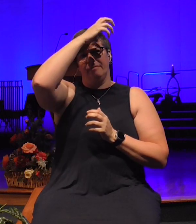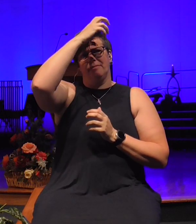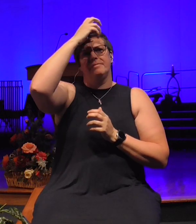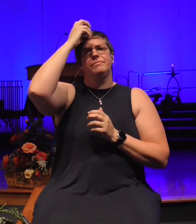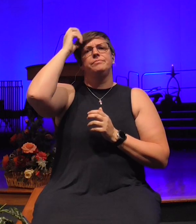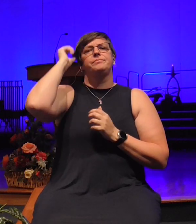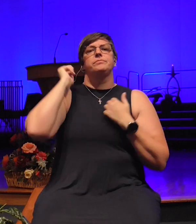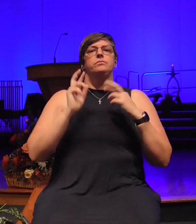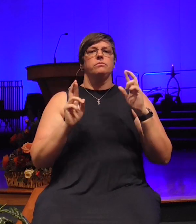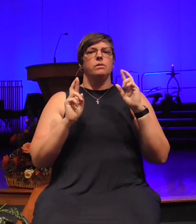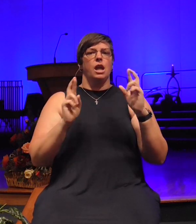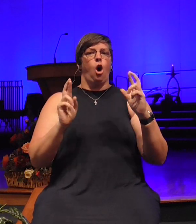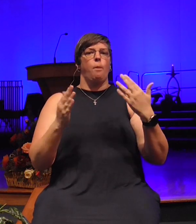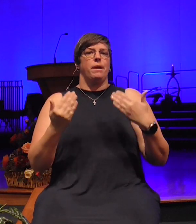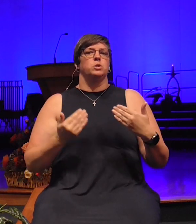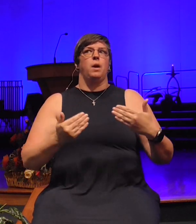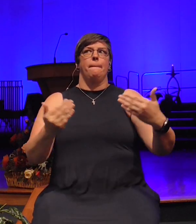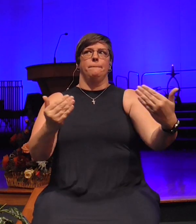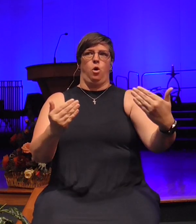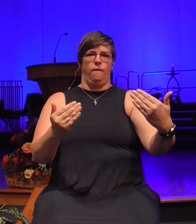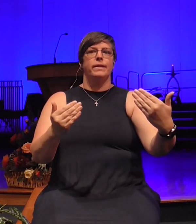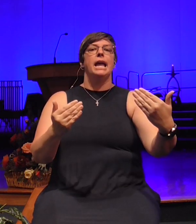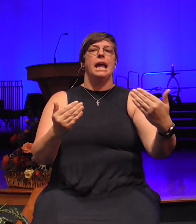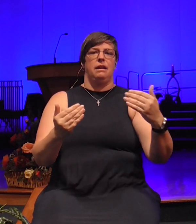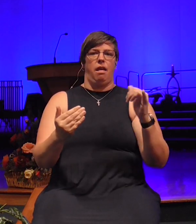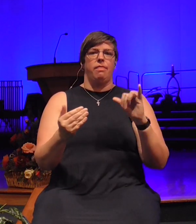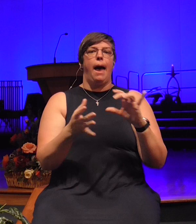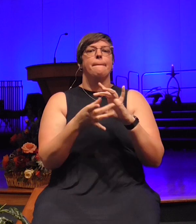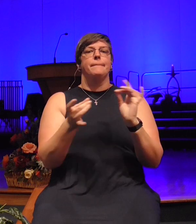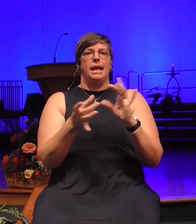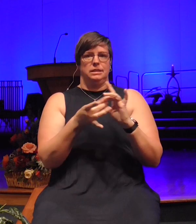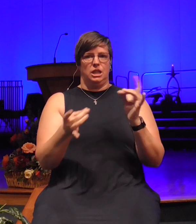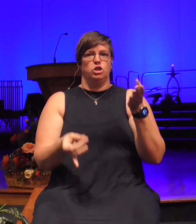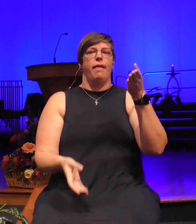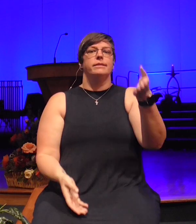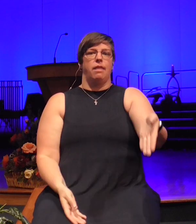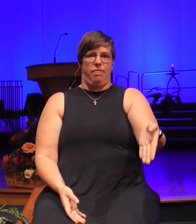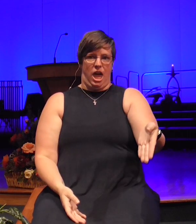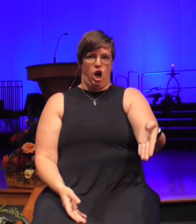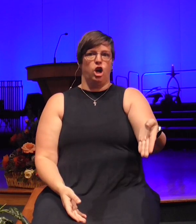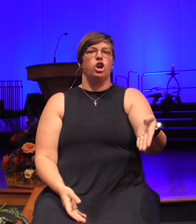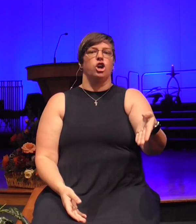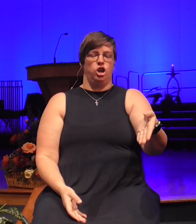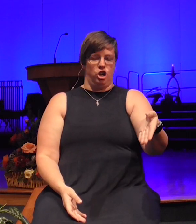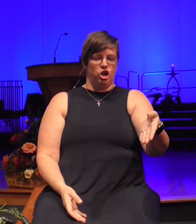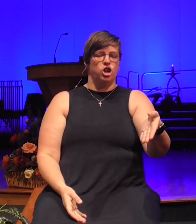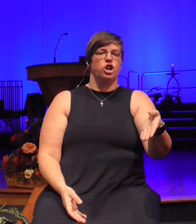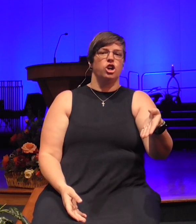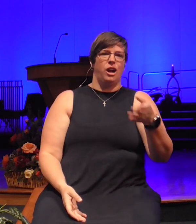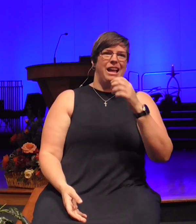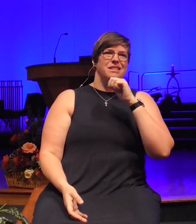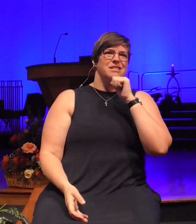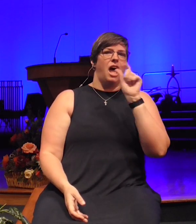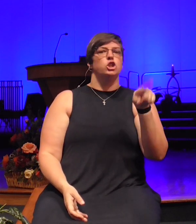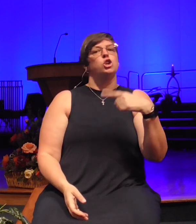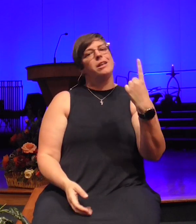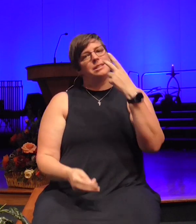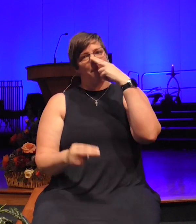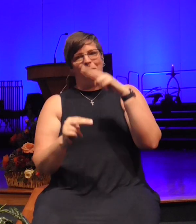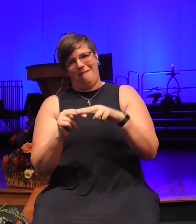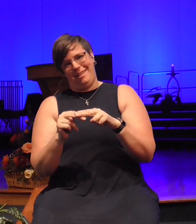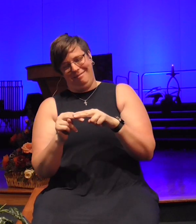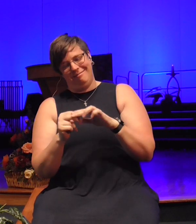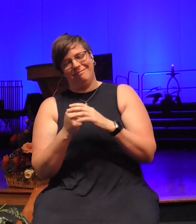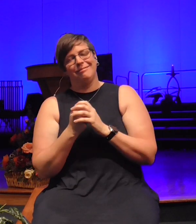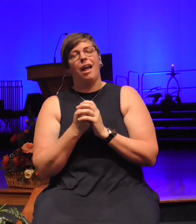And I hope as we move into this prayer that subtle message that is there, that the soundtrack of our lives has not just been about